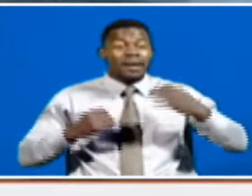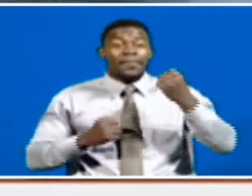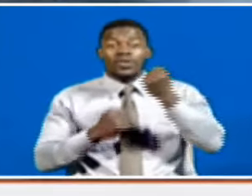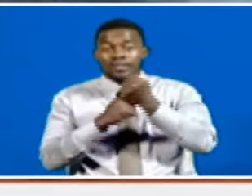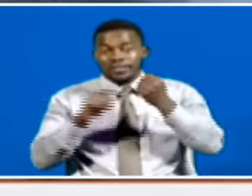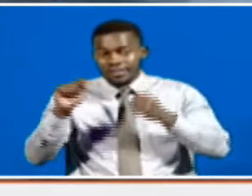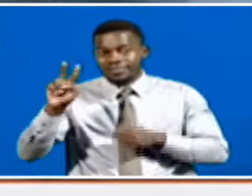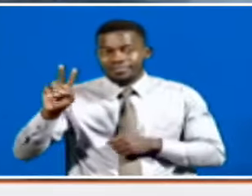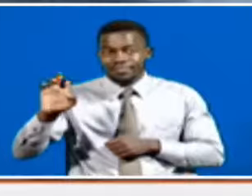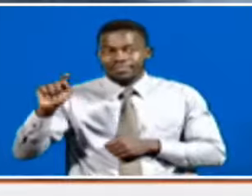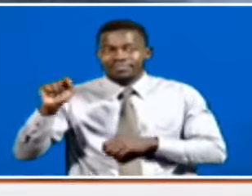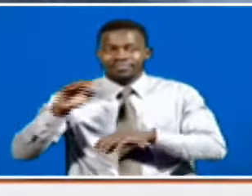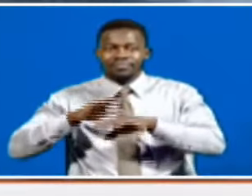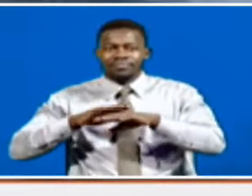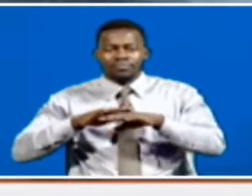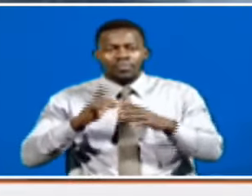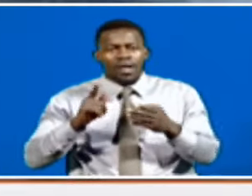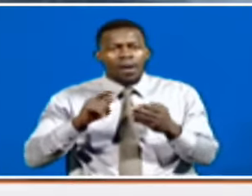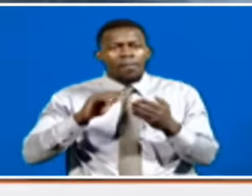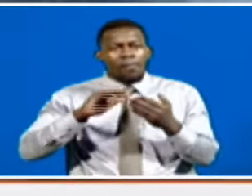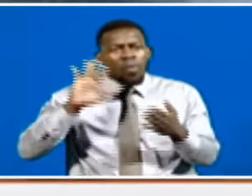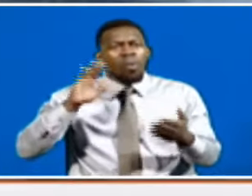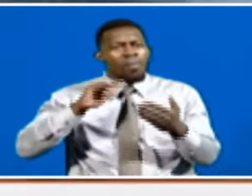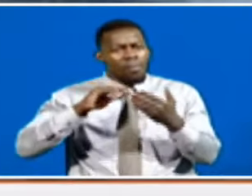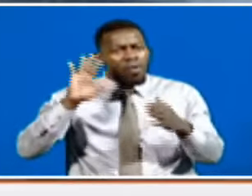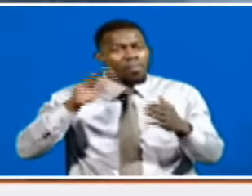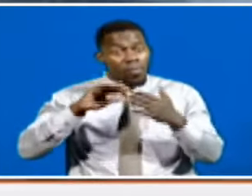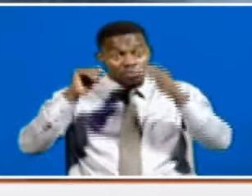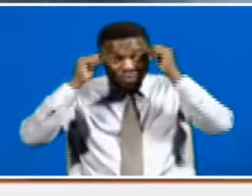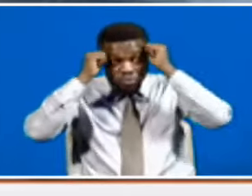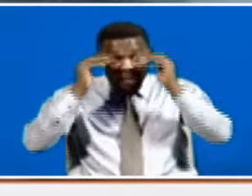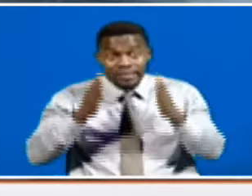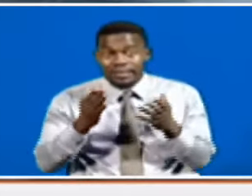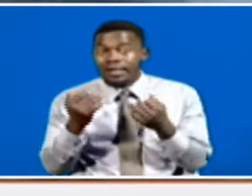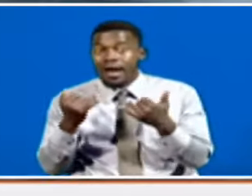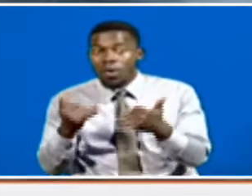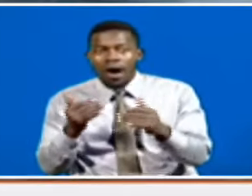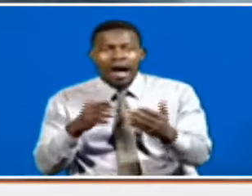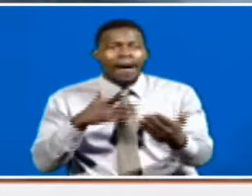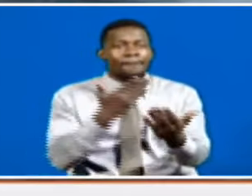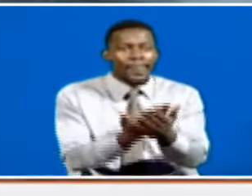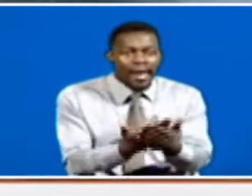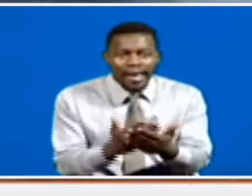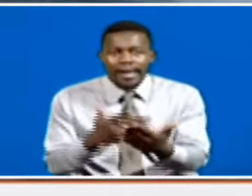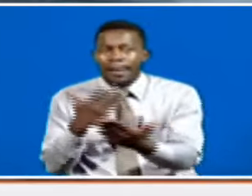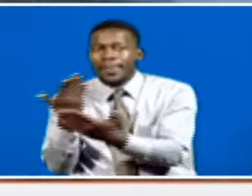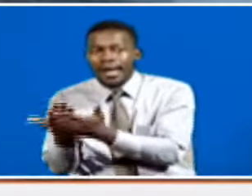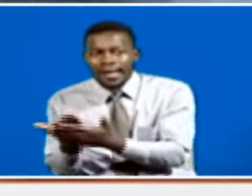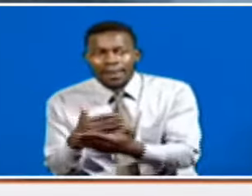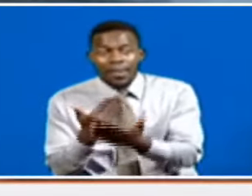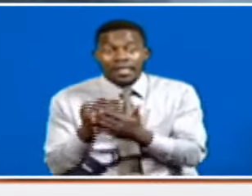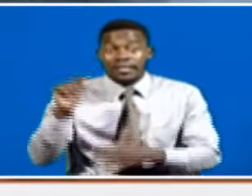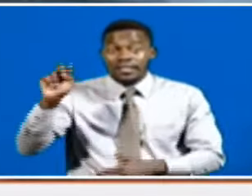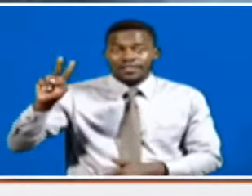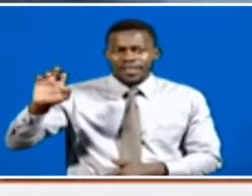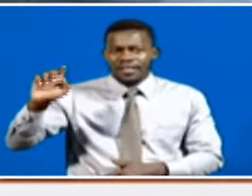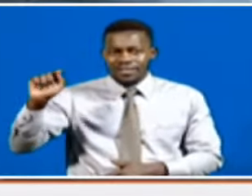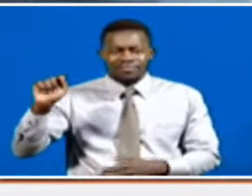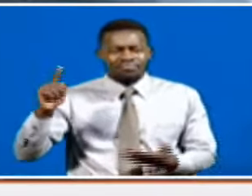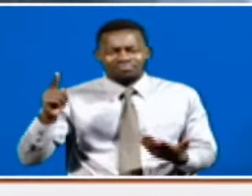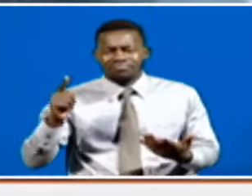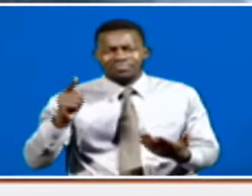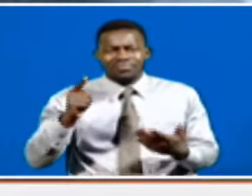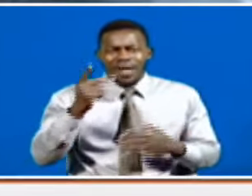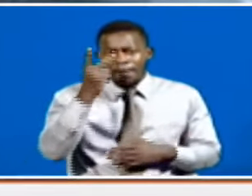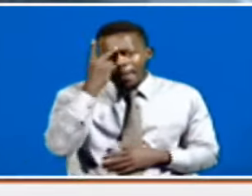their preferred courses through COOPS portal, parents have been urged to talk to their children on the importance of joining